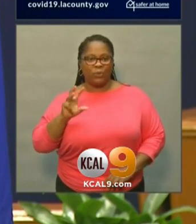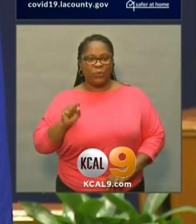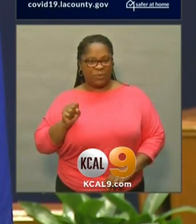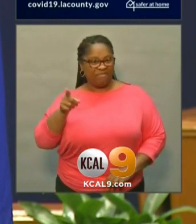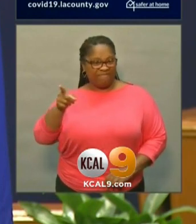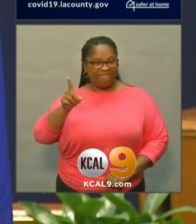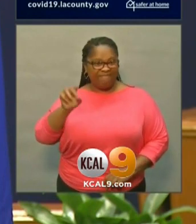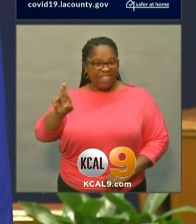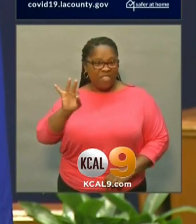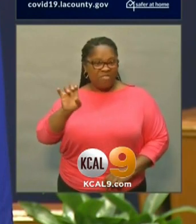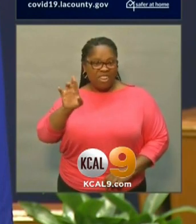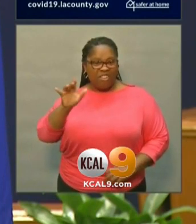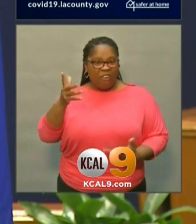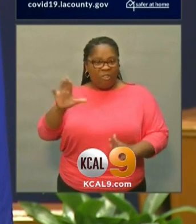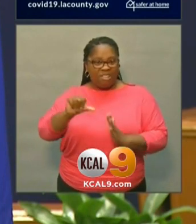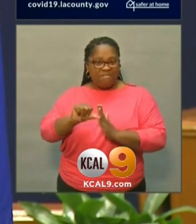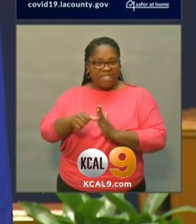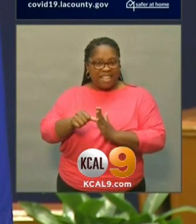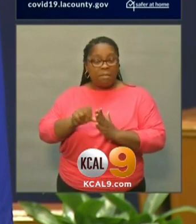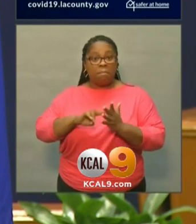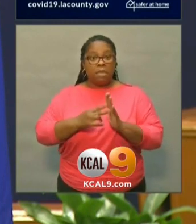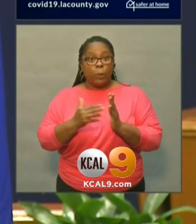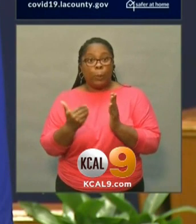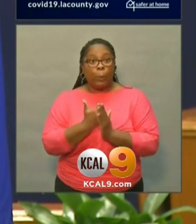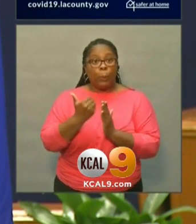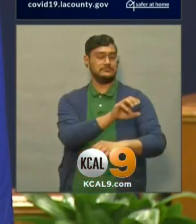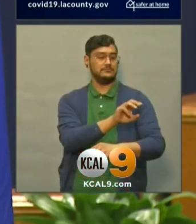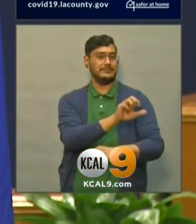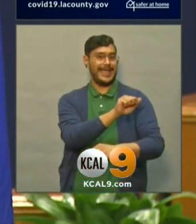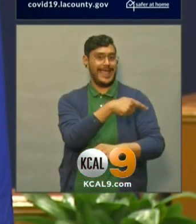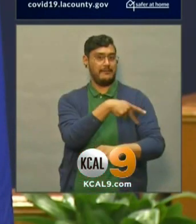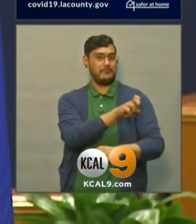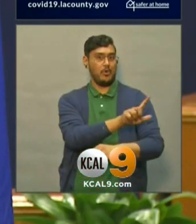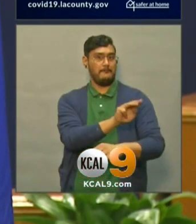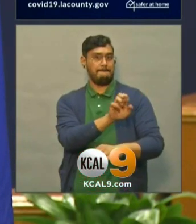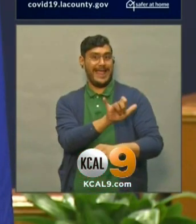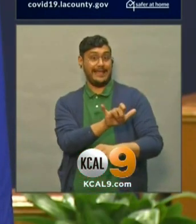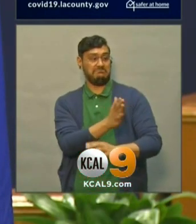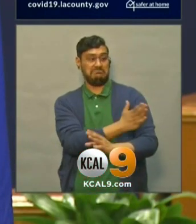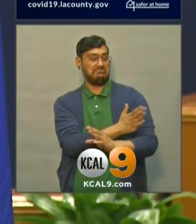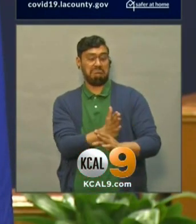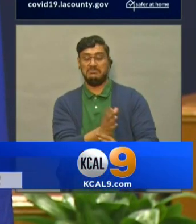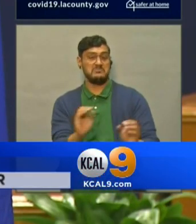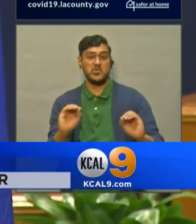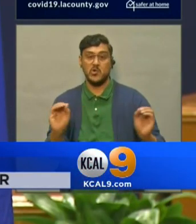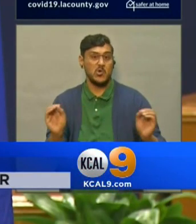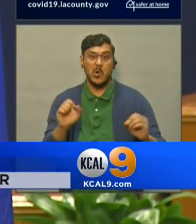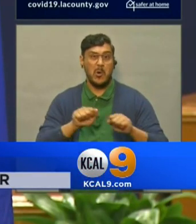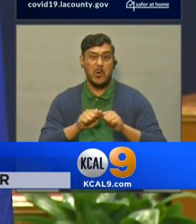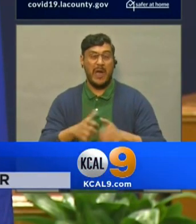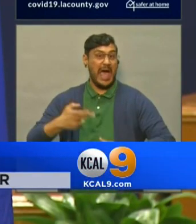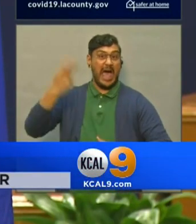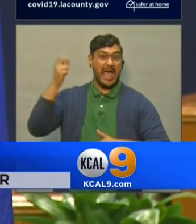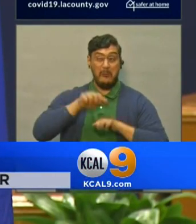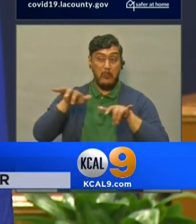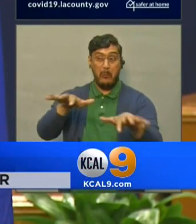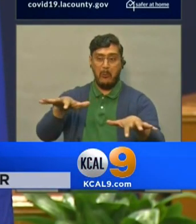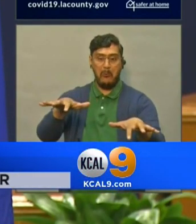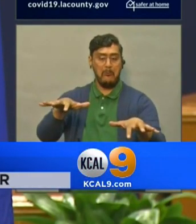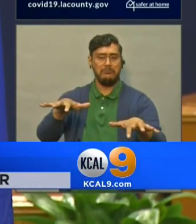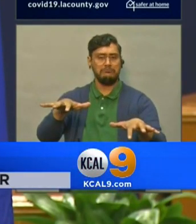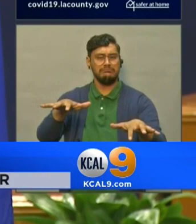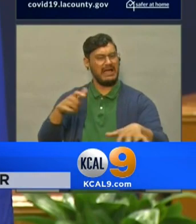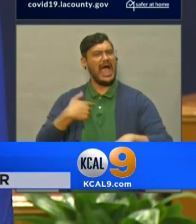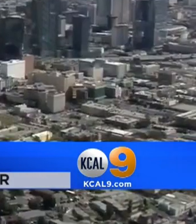that we are controlling the new infections in our community. And I think this is likely due because so many of us did a great